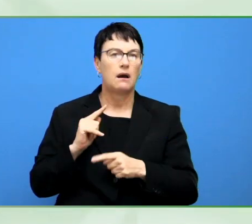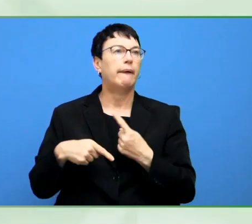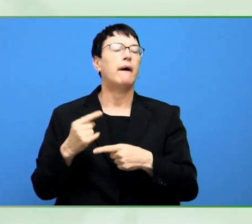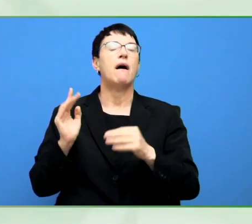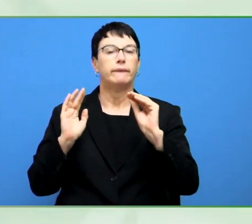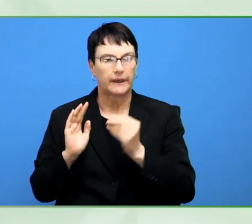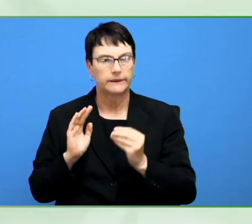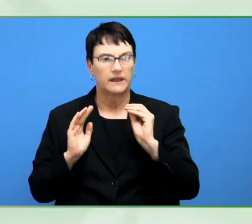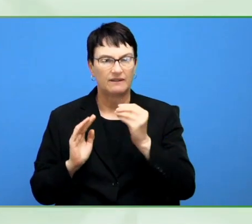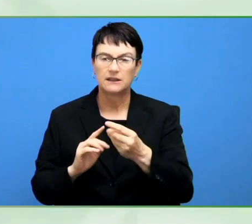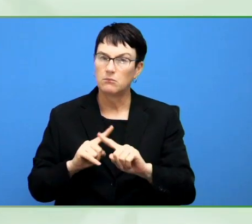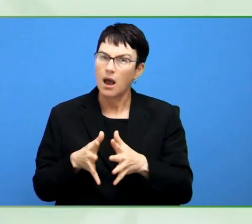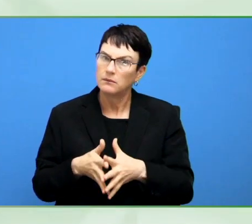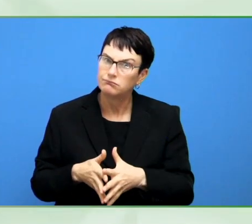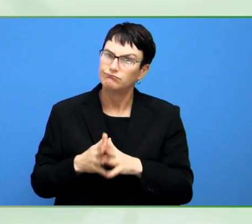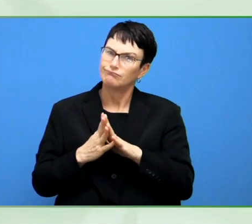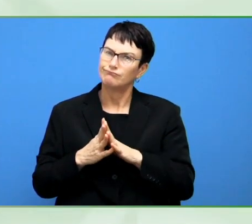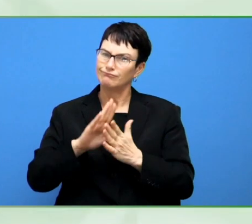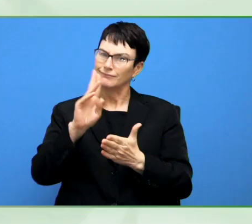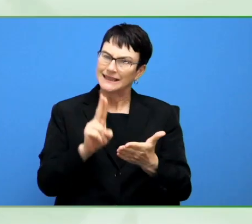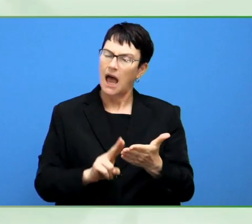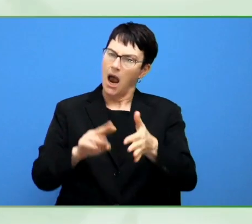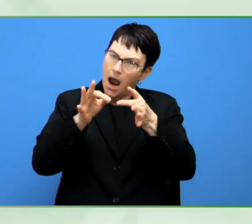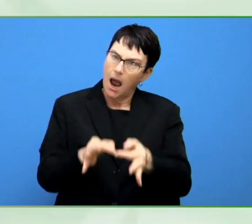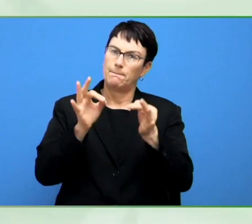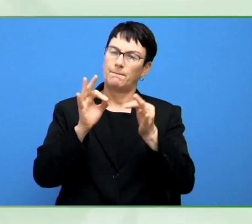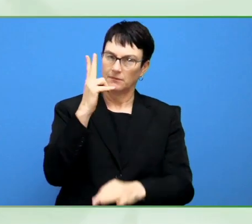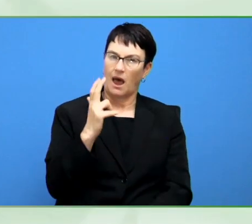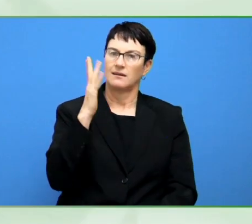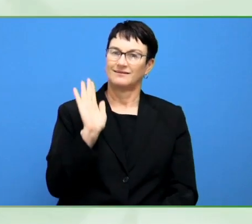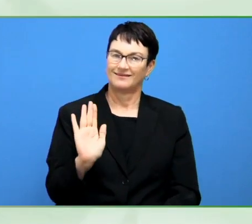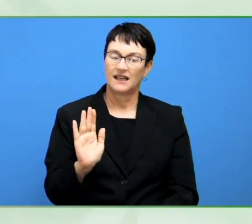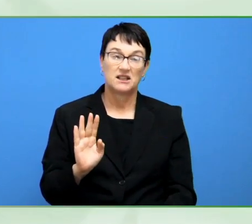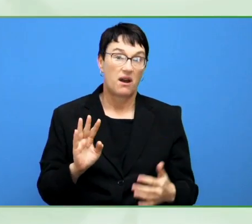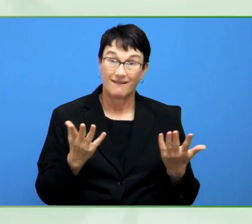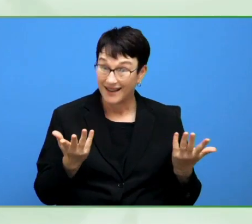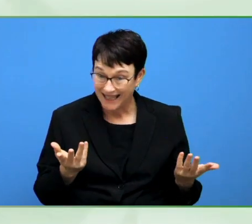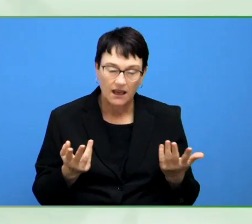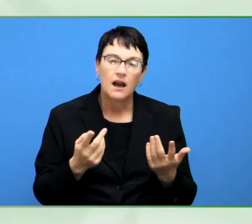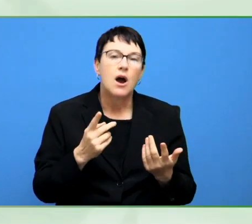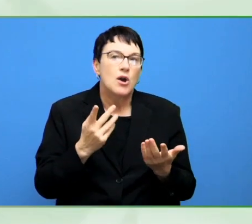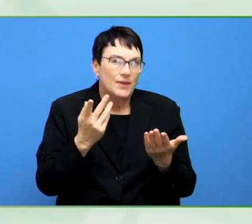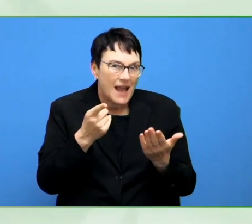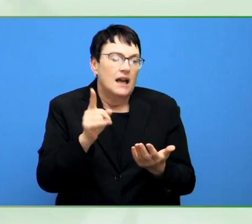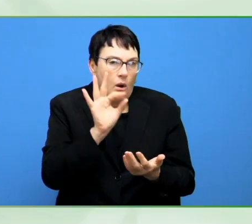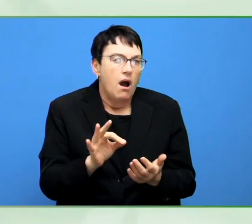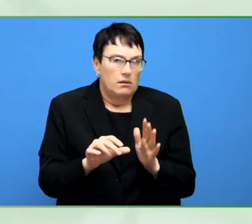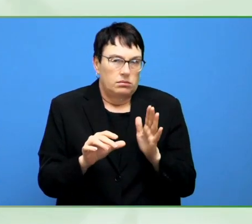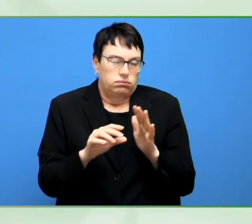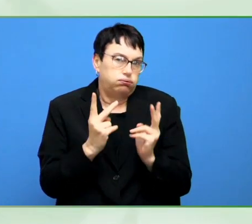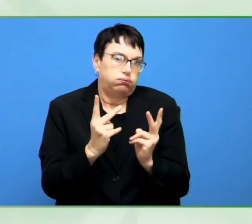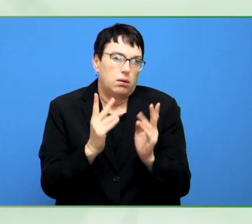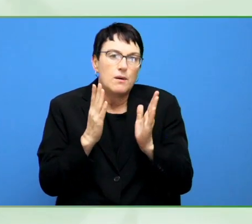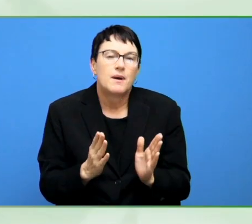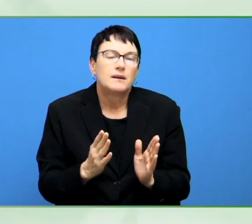up processes within the organization, whether it's a website development or it's a product development, right from the step